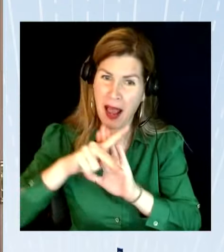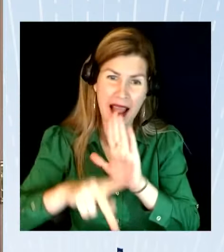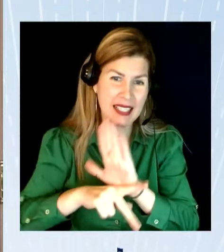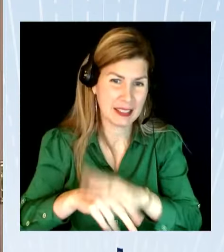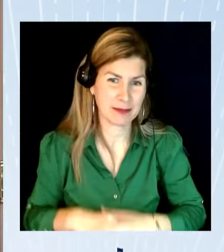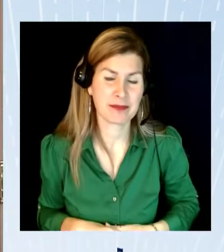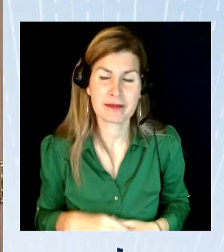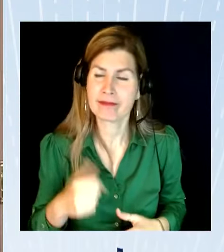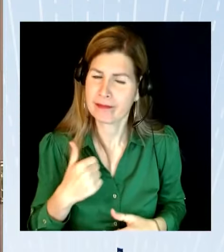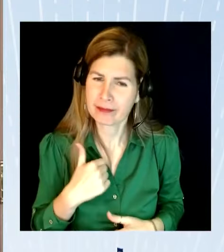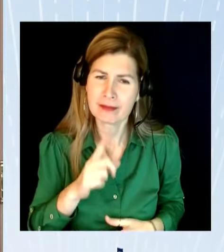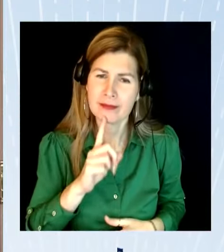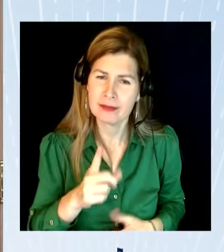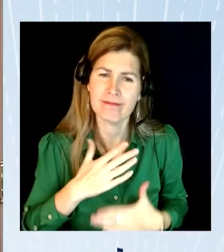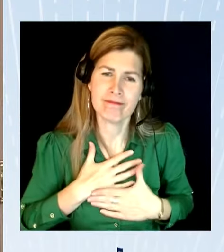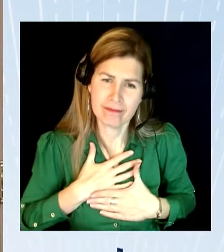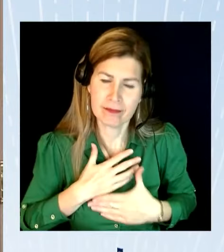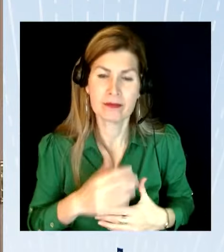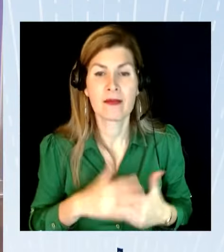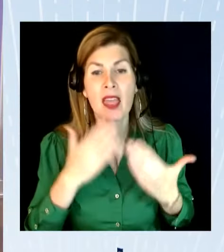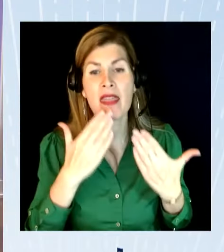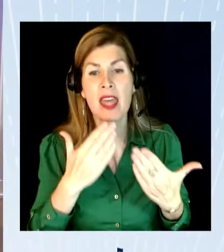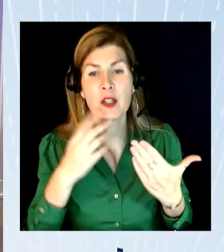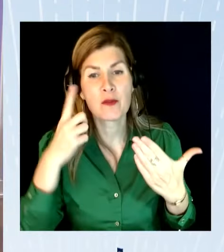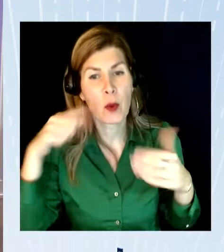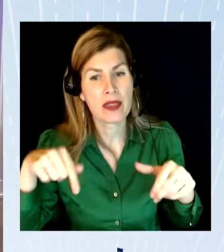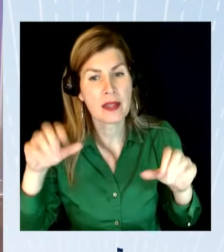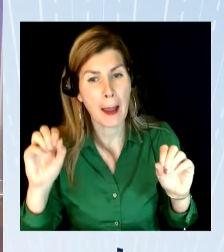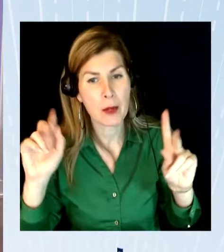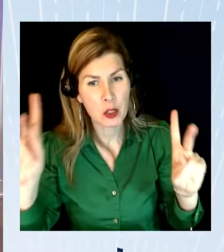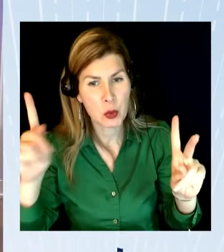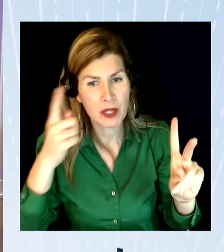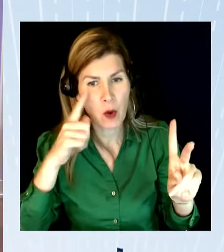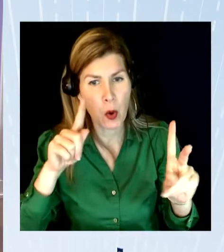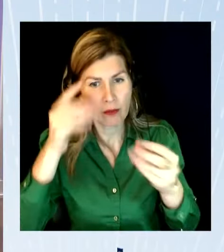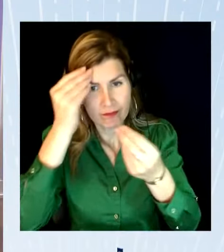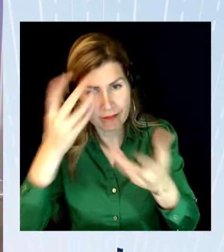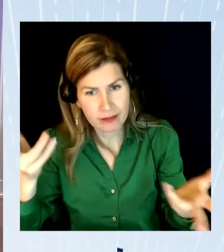particularly grateful. So thank you for the opportunity to share our story with you today.